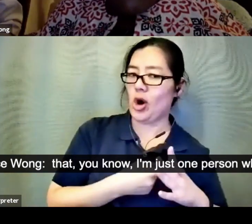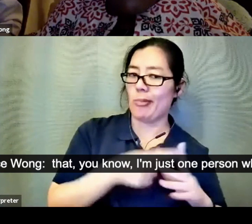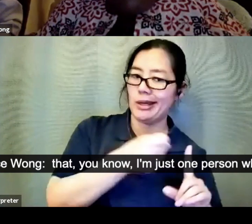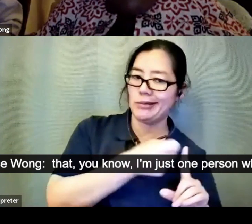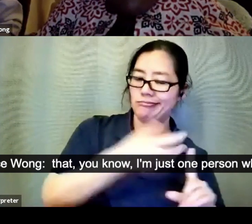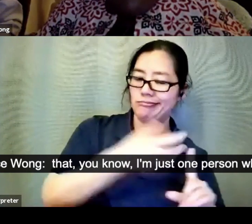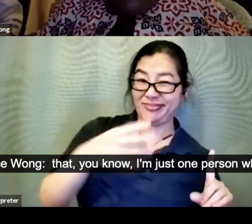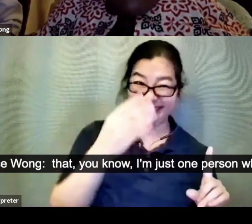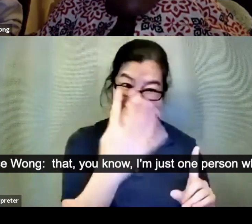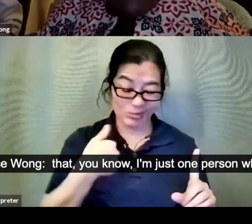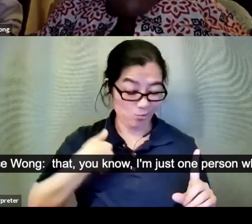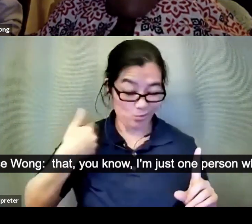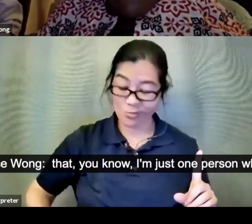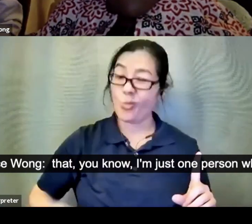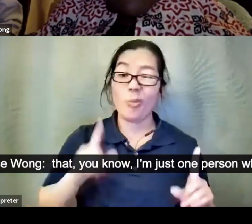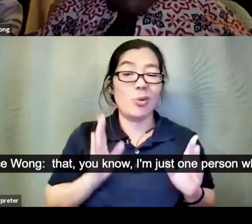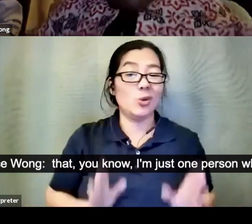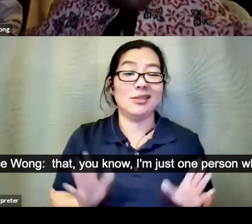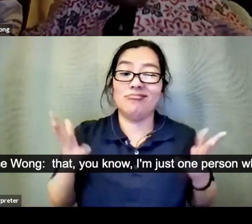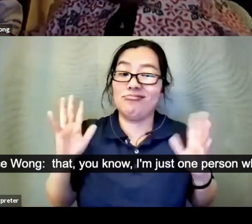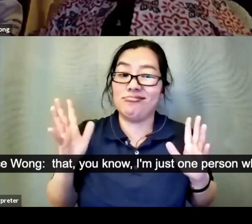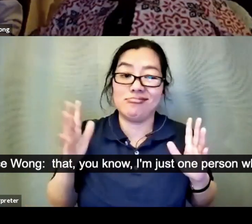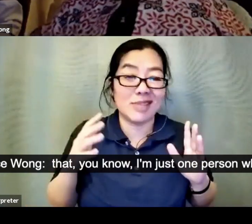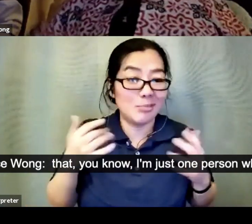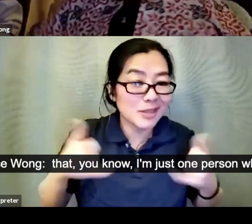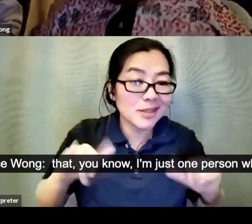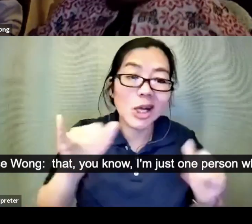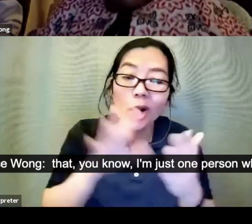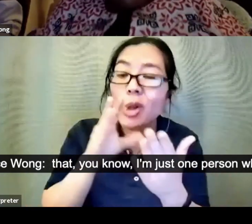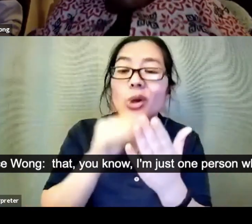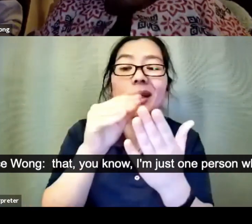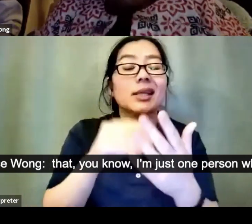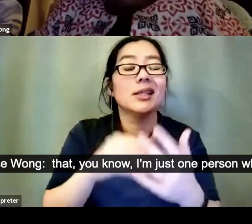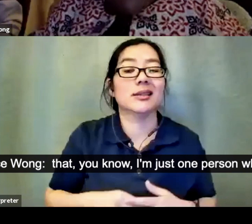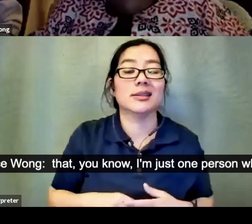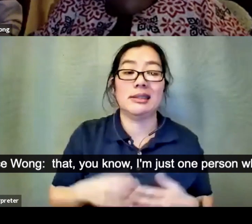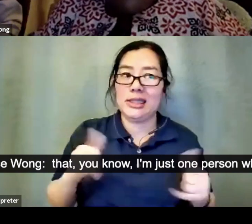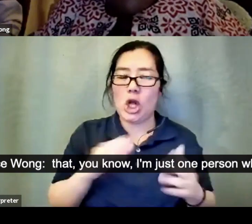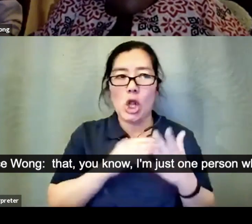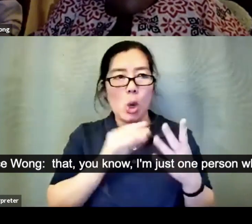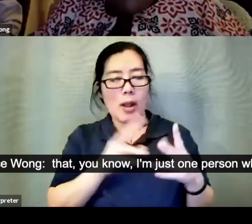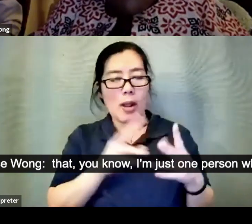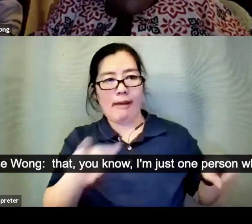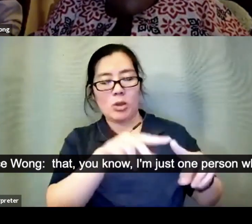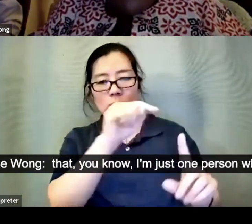one person who's trying to learn, trying to live these values. I don't think